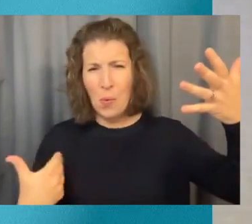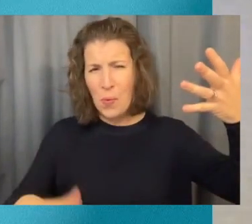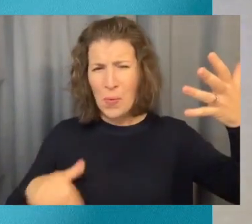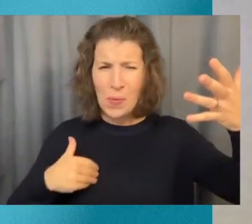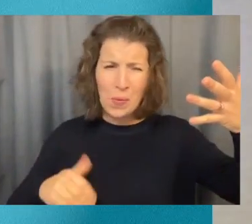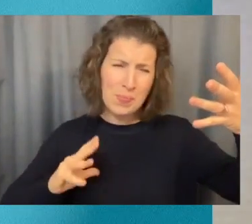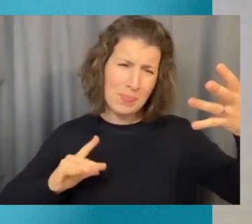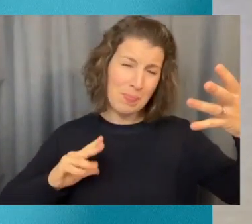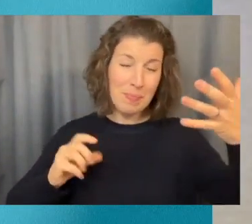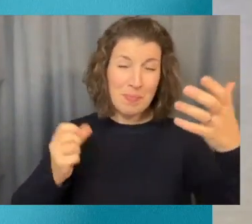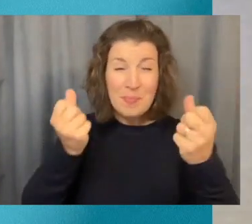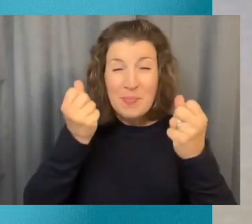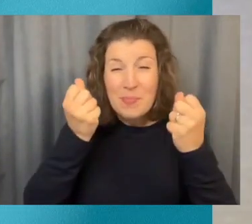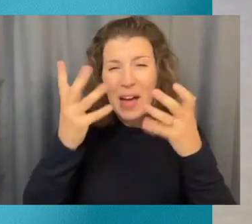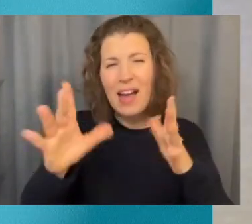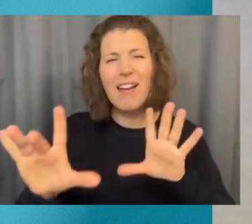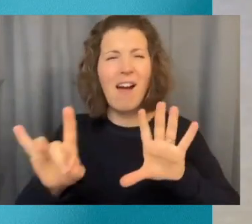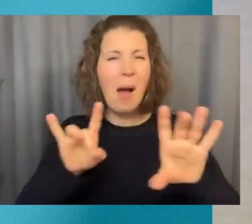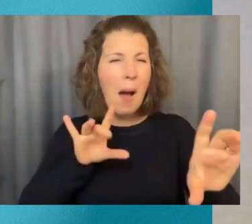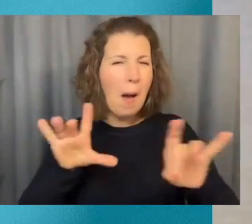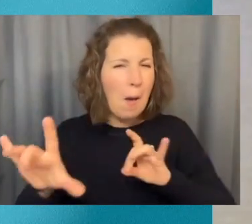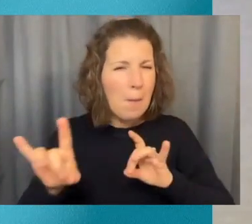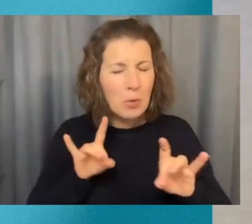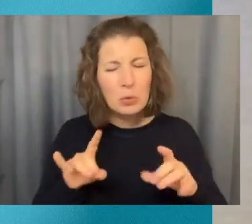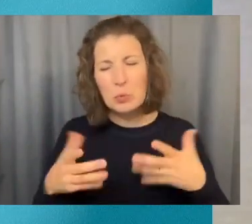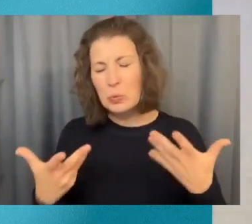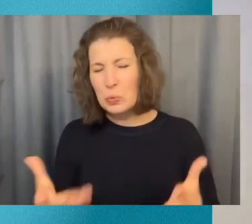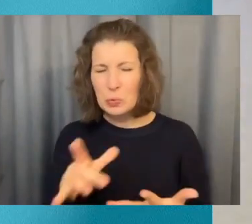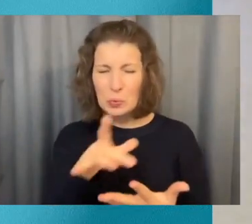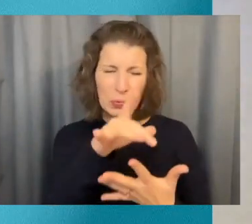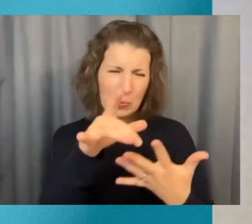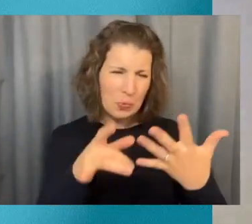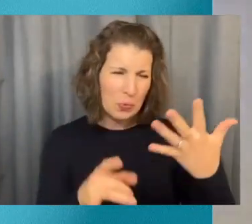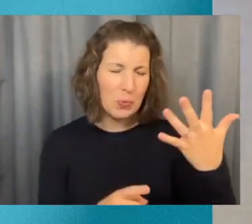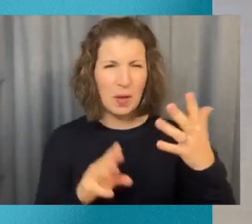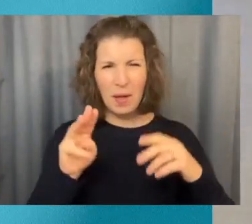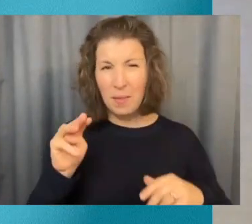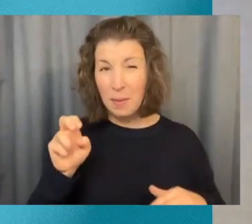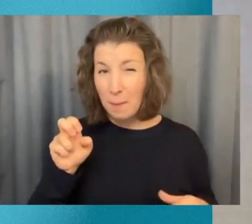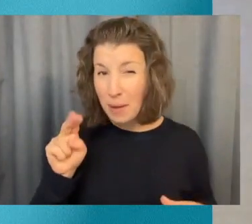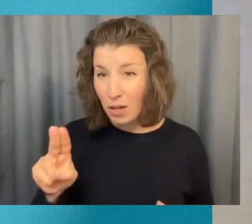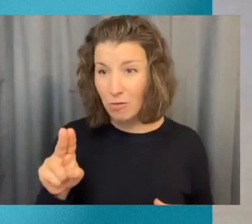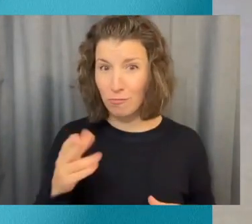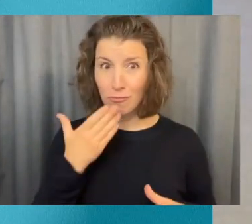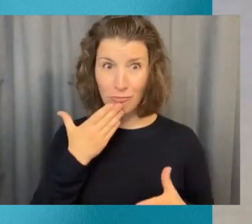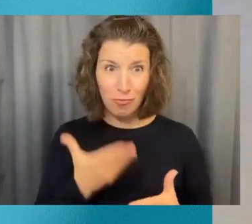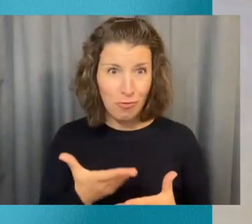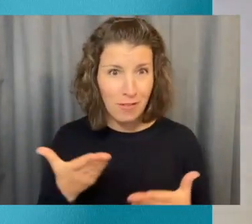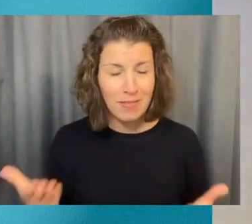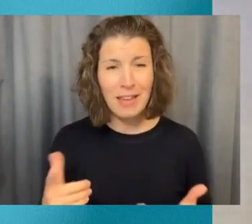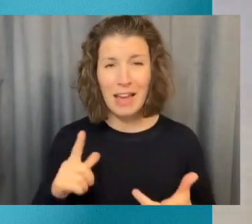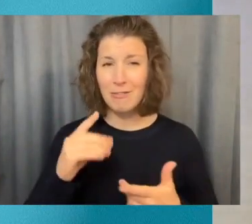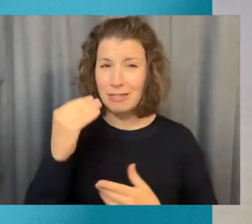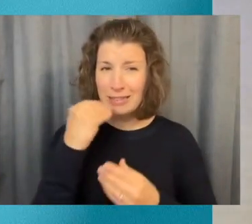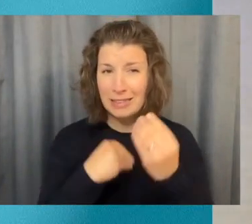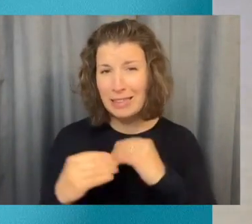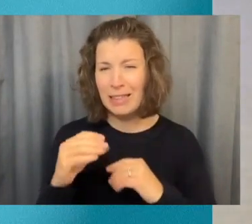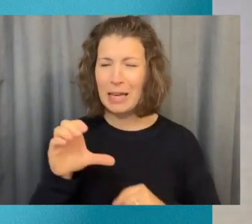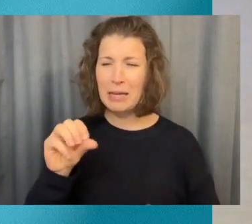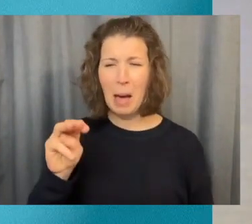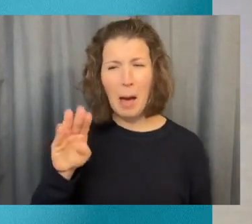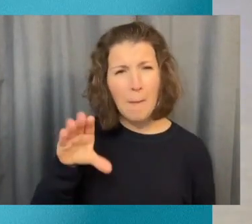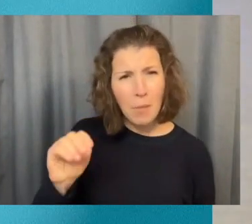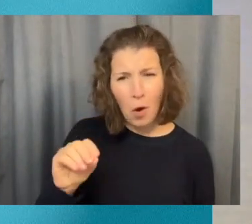were so many options, so many choices in this restaurant of good things that you could eat and combos that you could